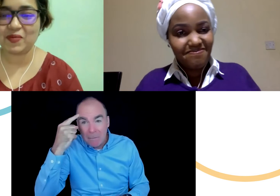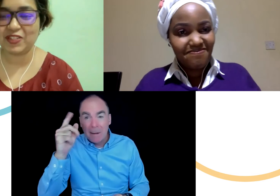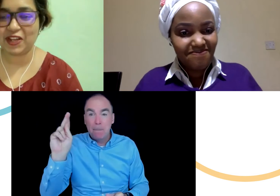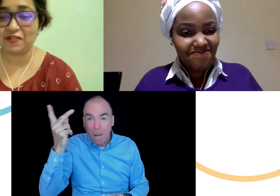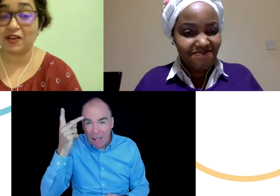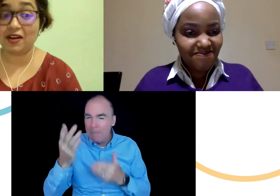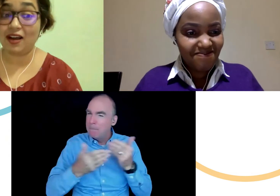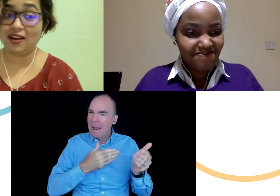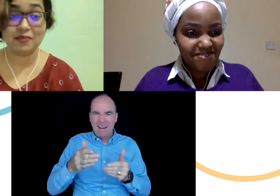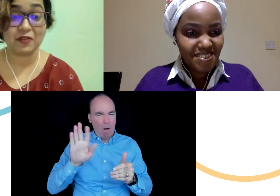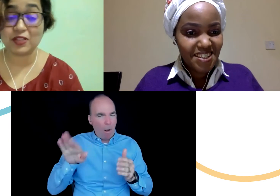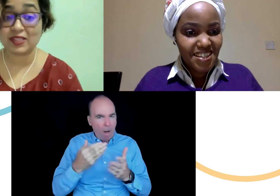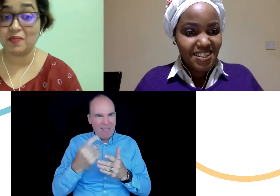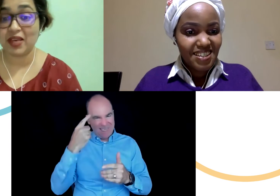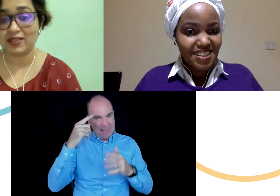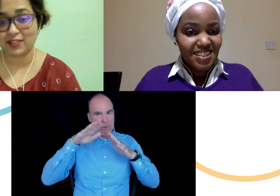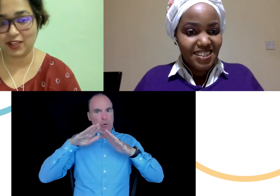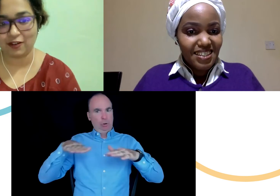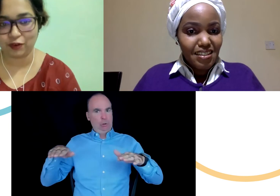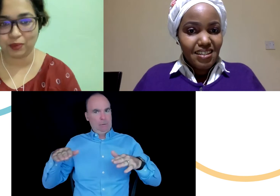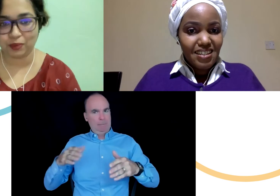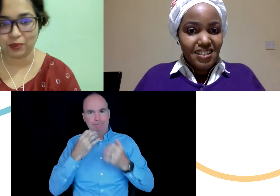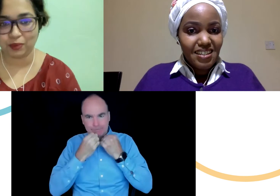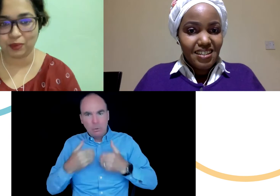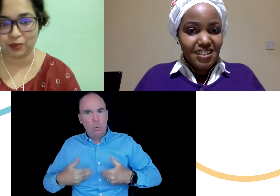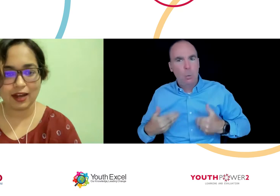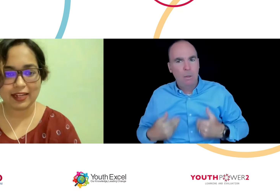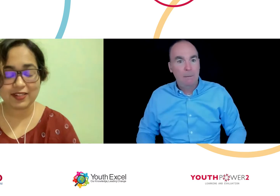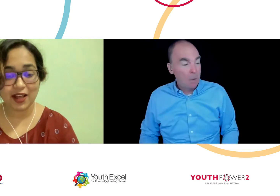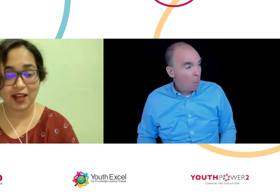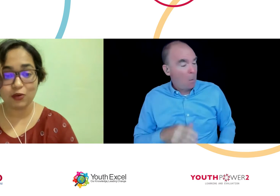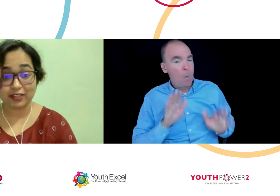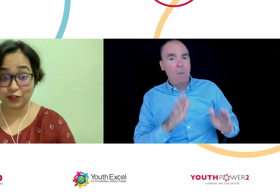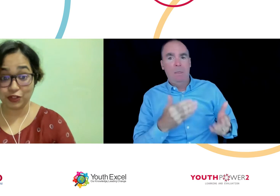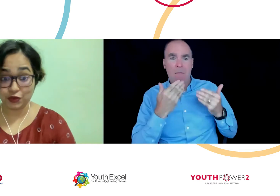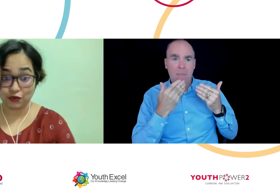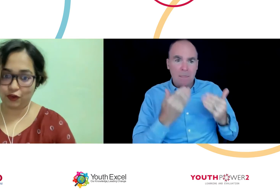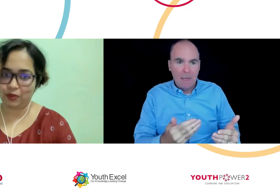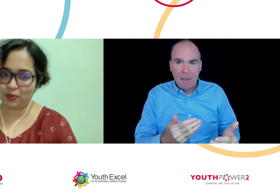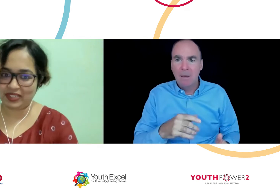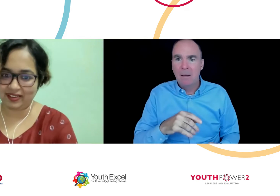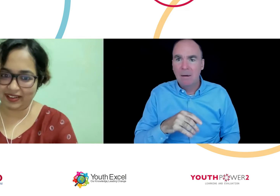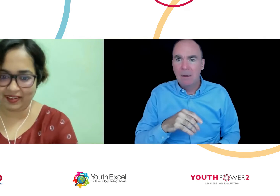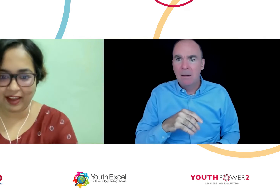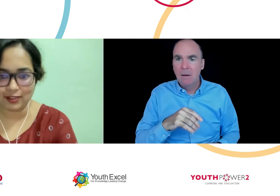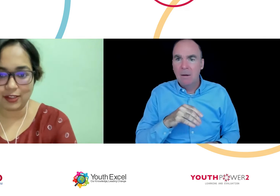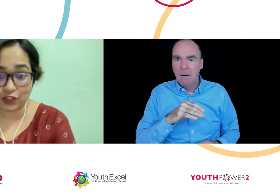Thank you so much, Jennifer. It was amazing to hear from you. Let us now turn to you for a moment, Dhania, and touch